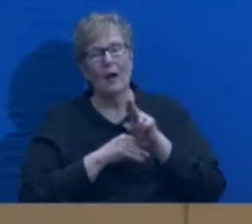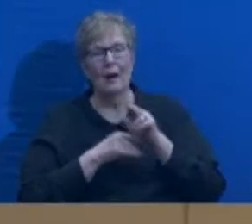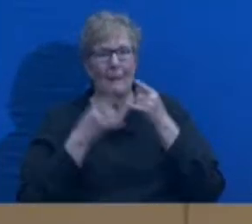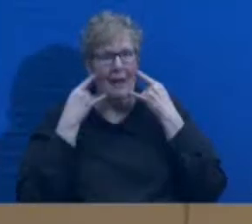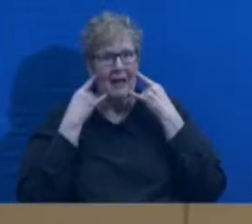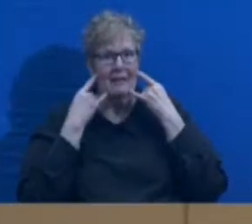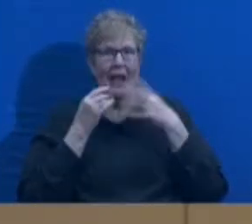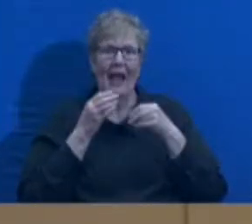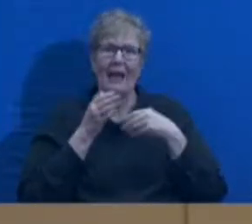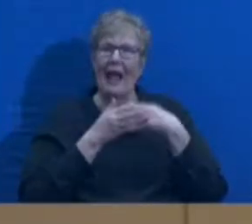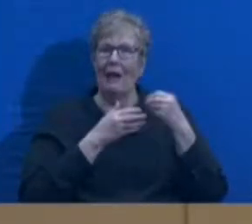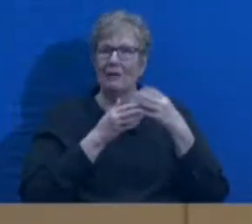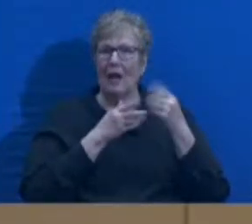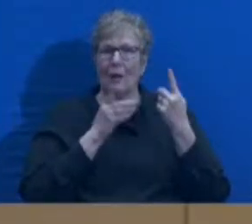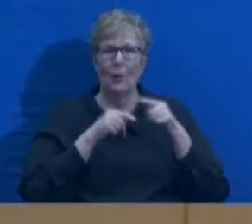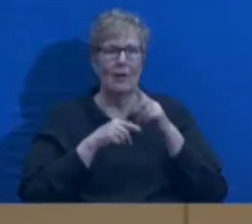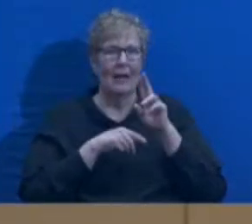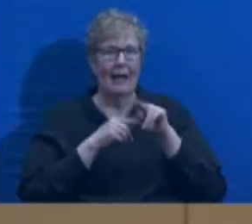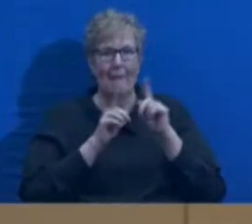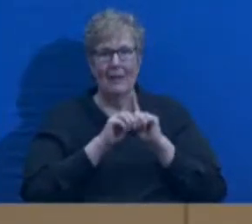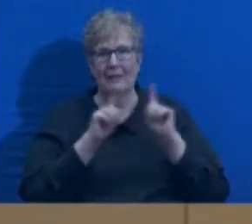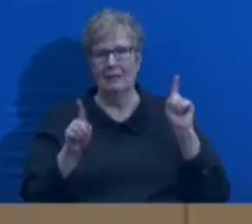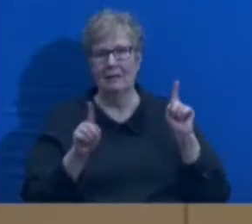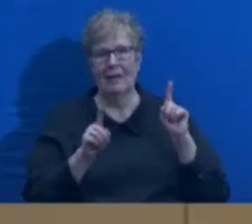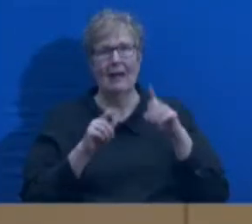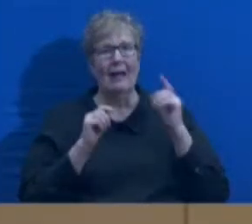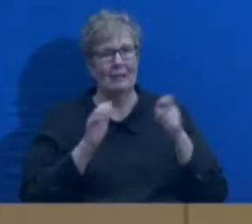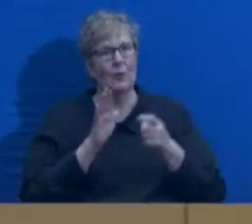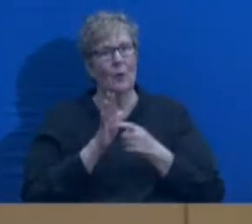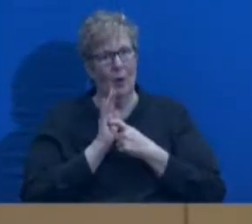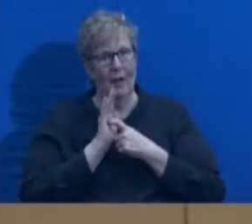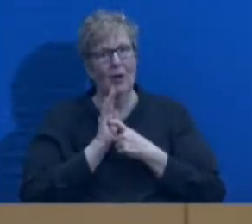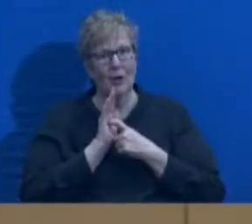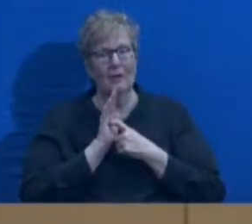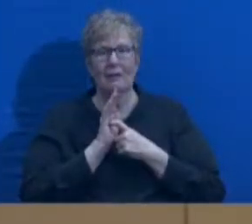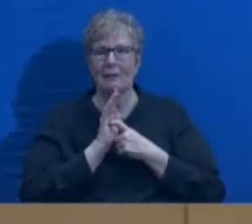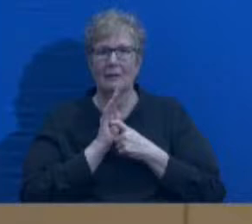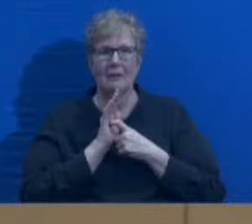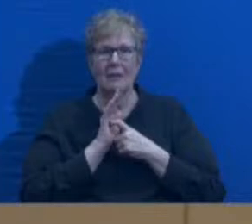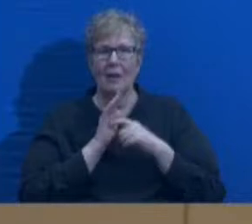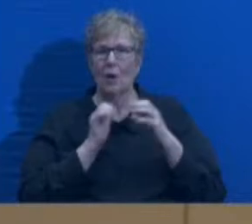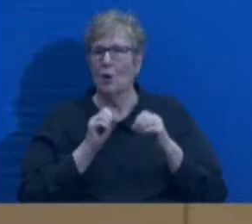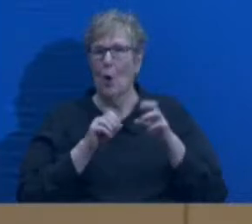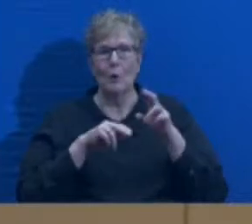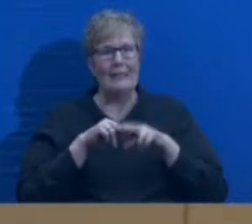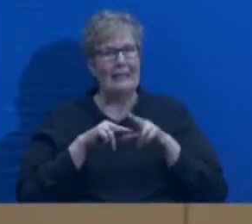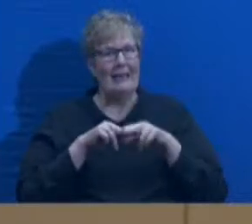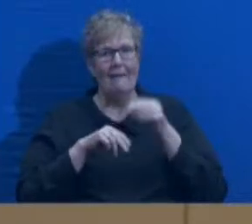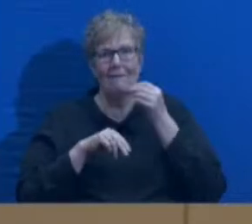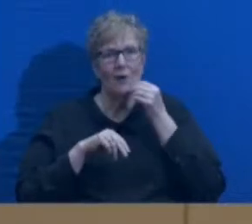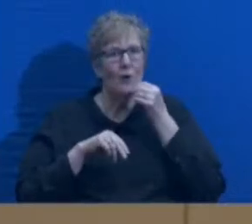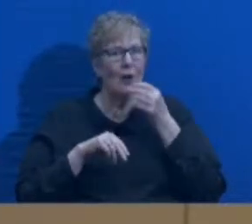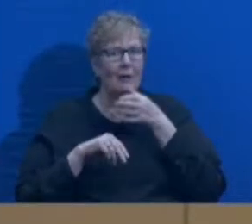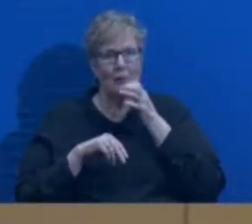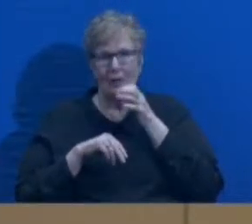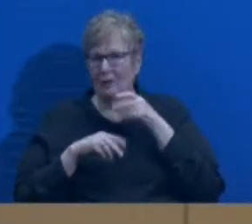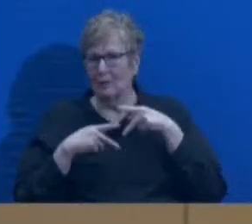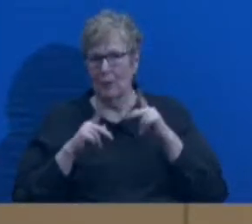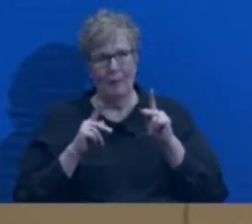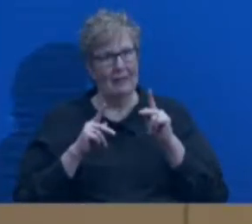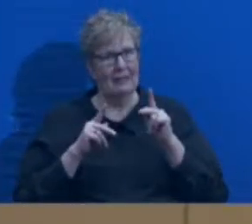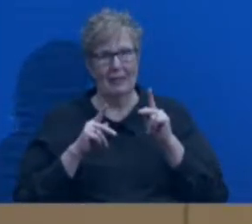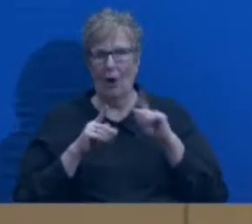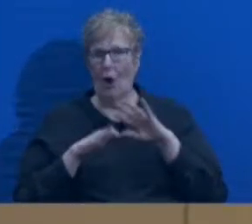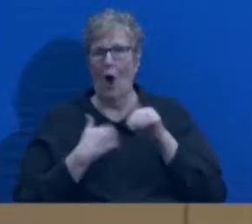where distancing cannot be accomplished is being required. No seated food and beverage will be allowed.